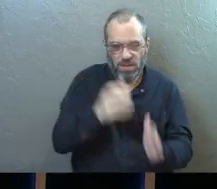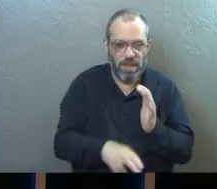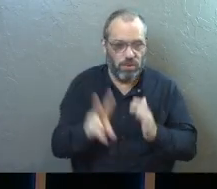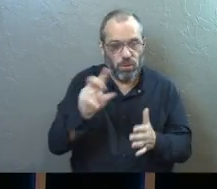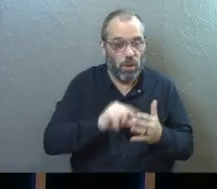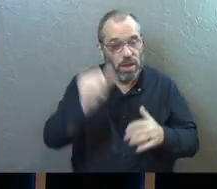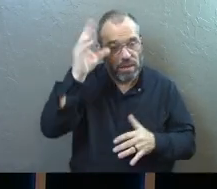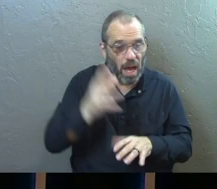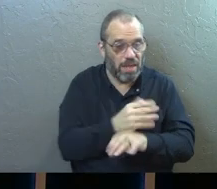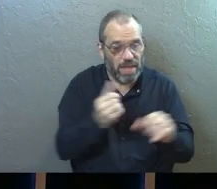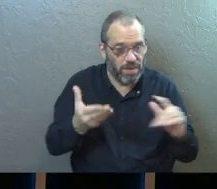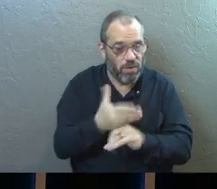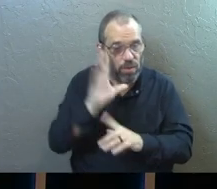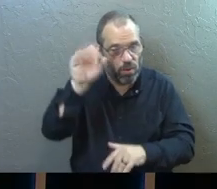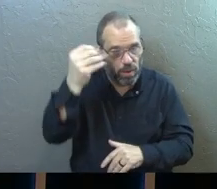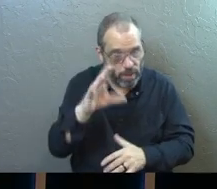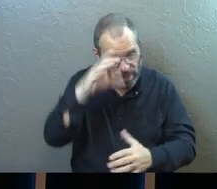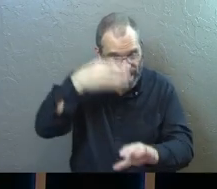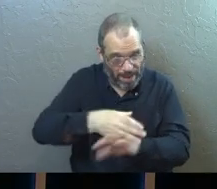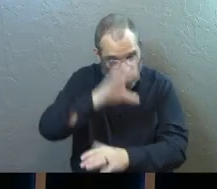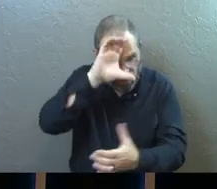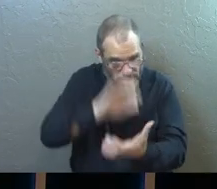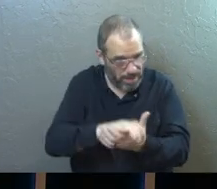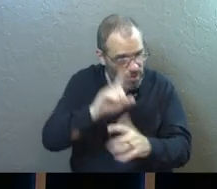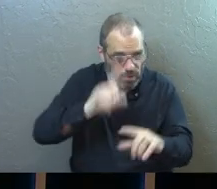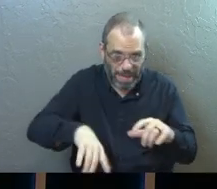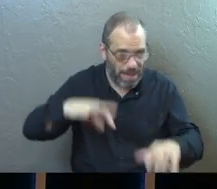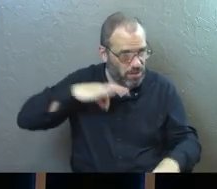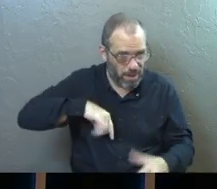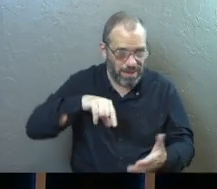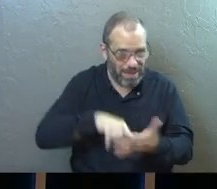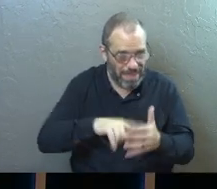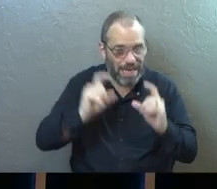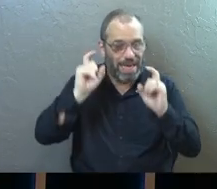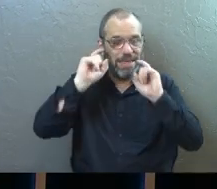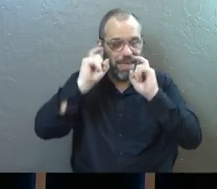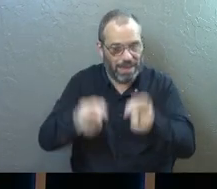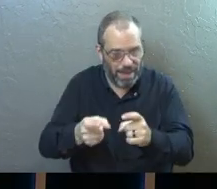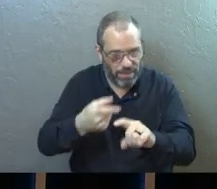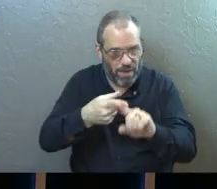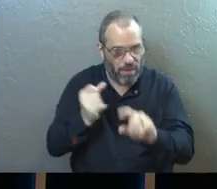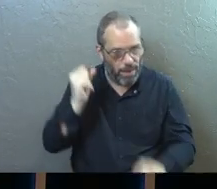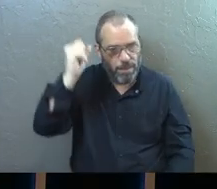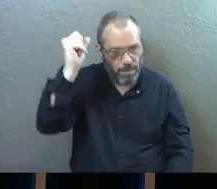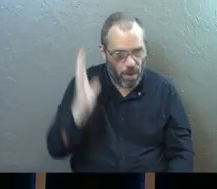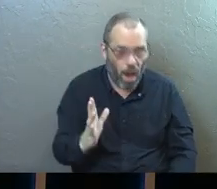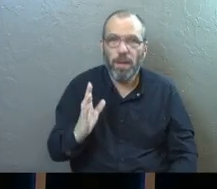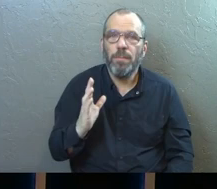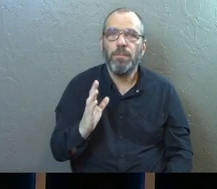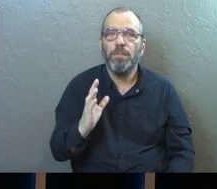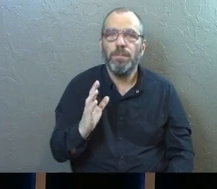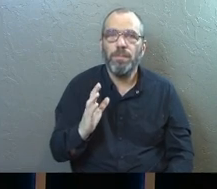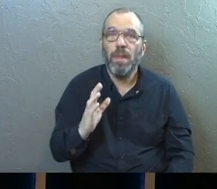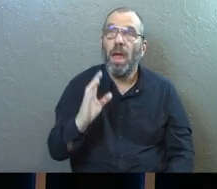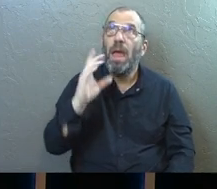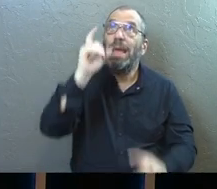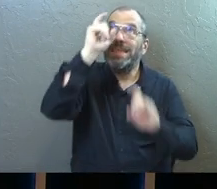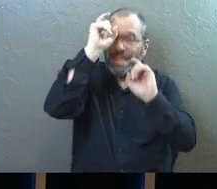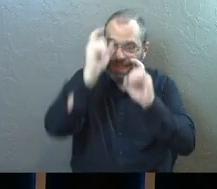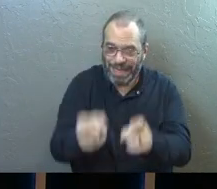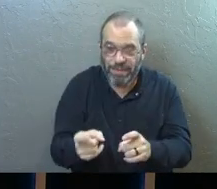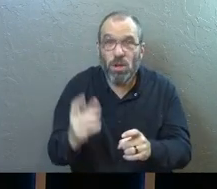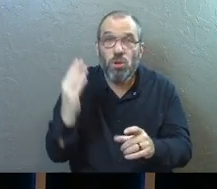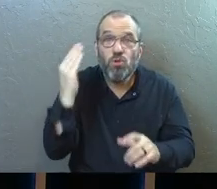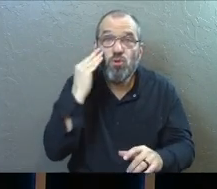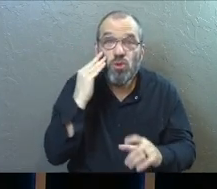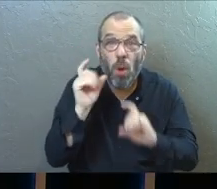God saved you by his grace when you believed. And you can't take credit for this. It is a gift from God. A gift from God. I don't know